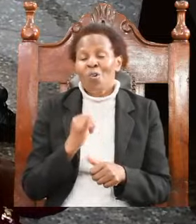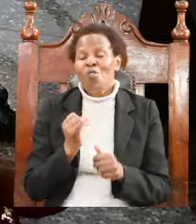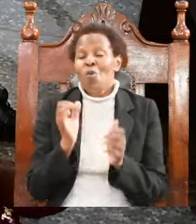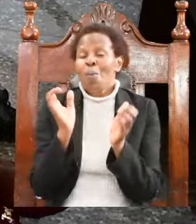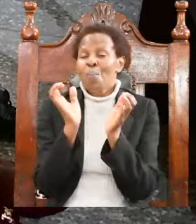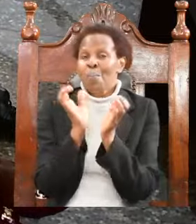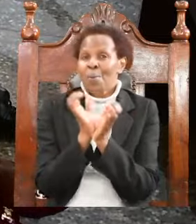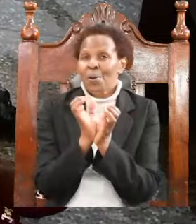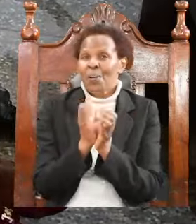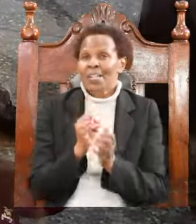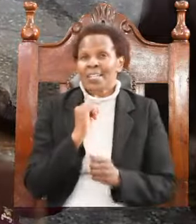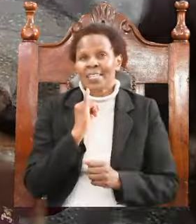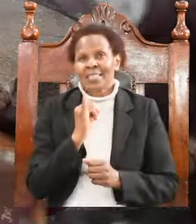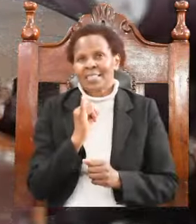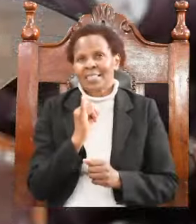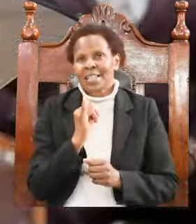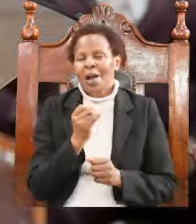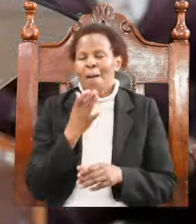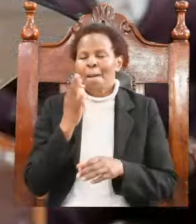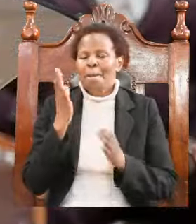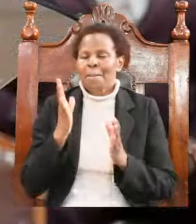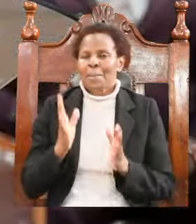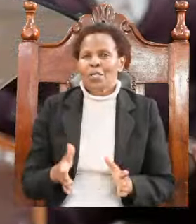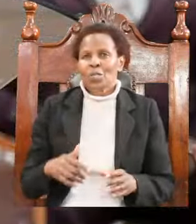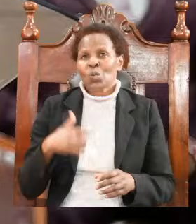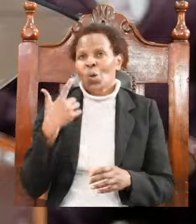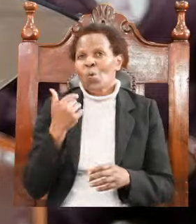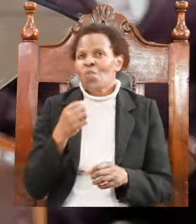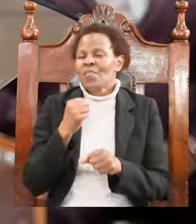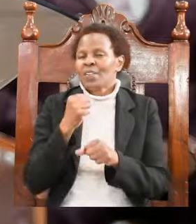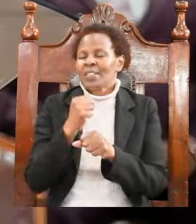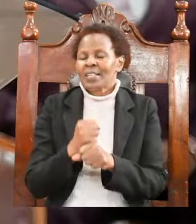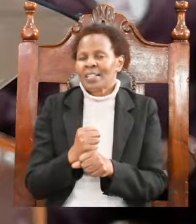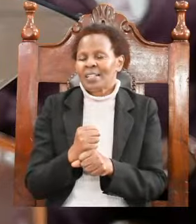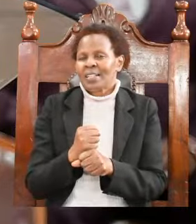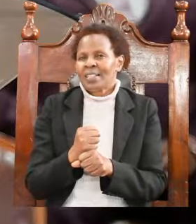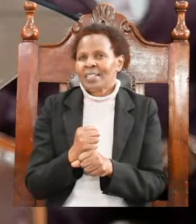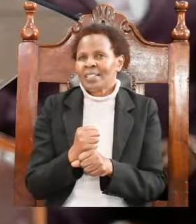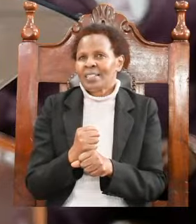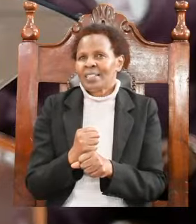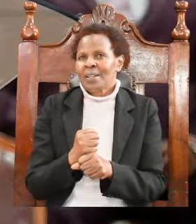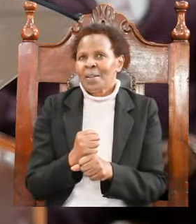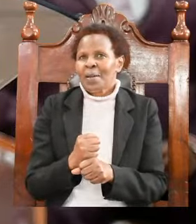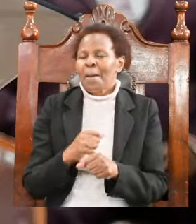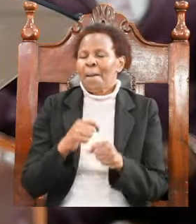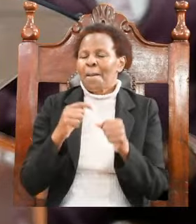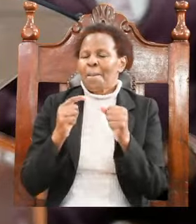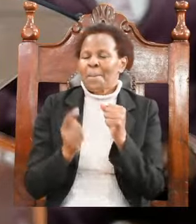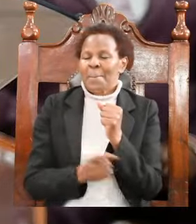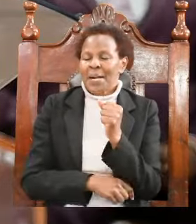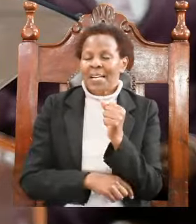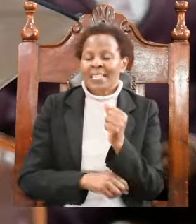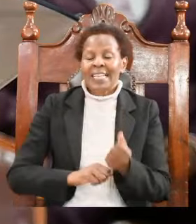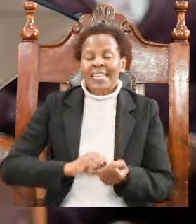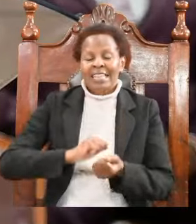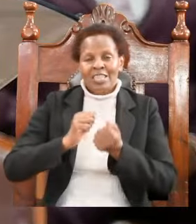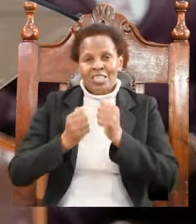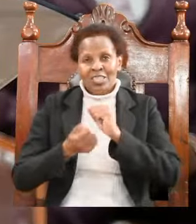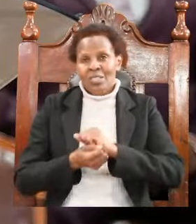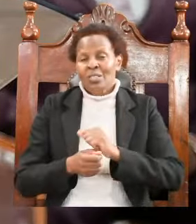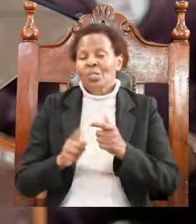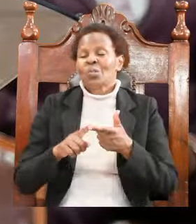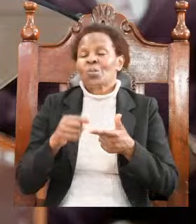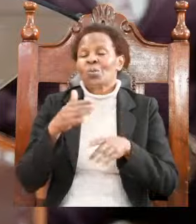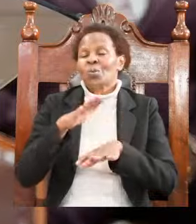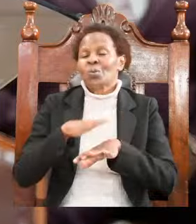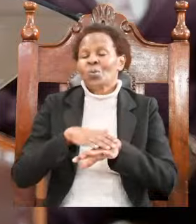defeated. I'm telling you as a person who has done the bad things and now changed to the good things,